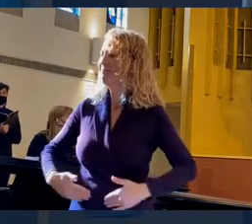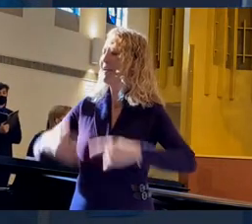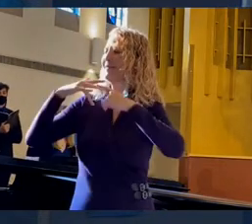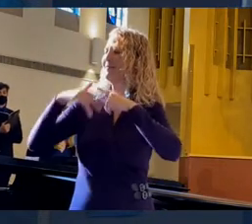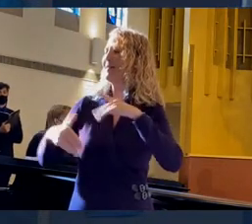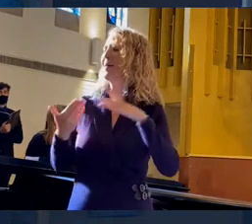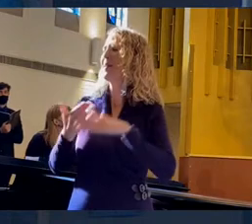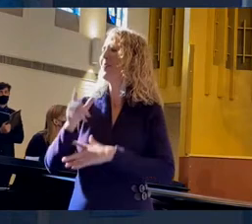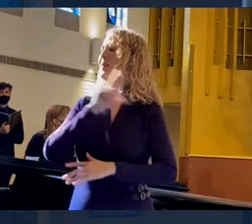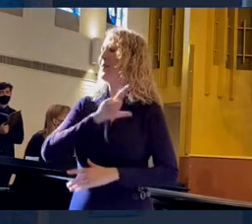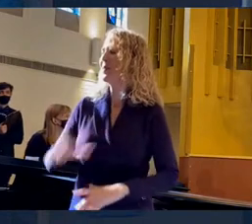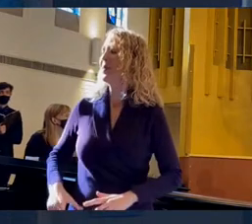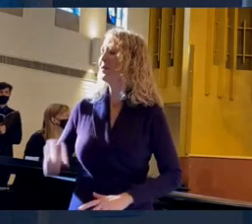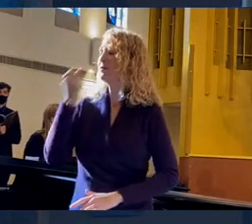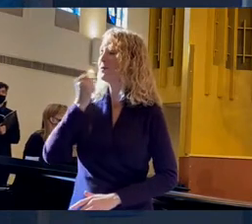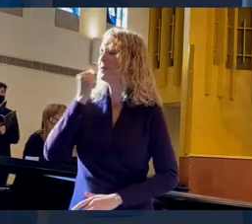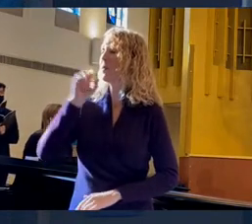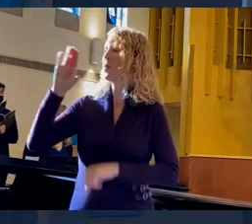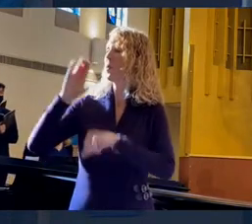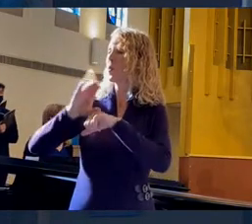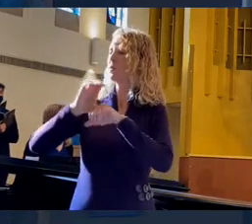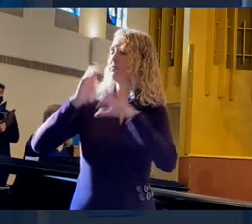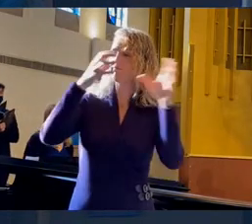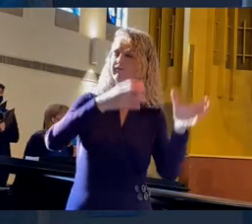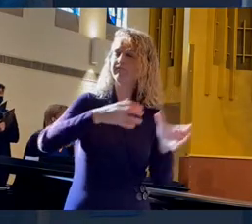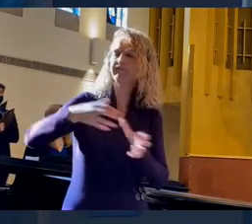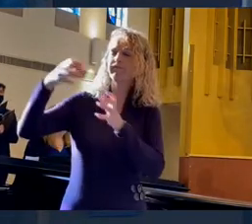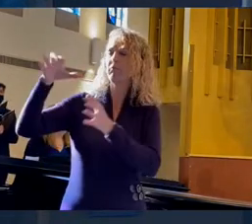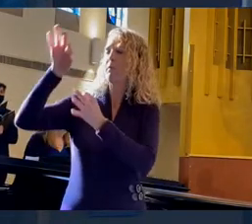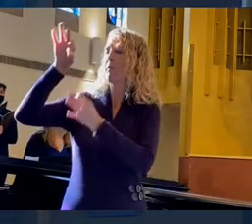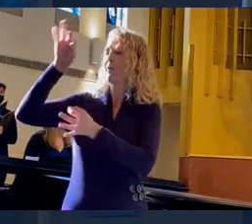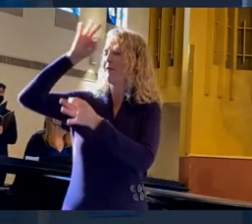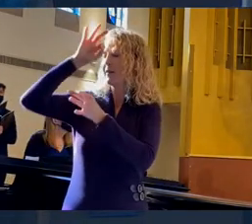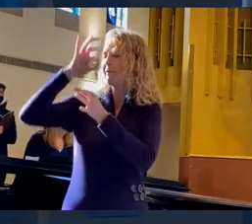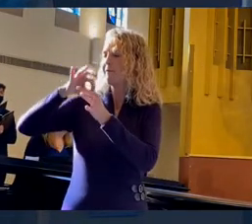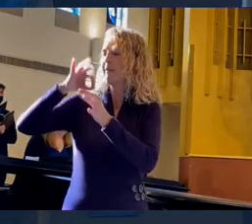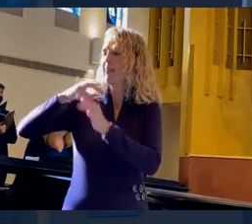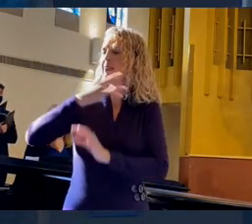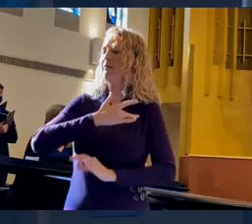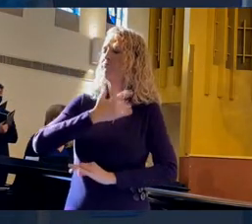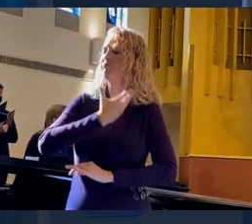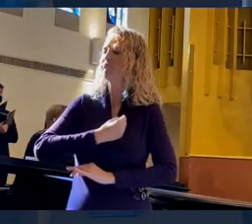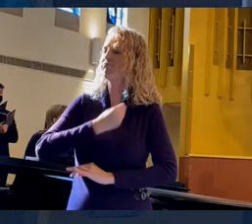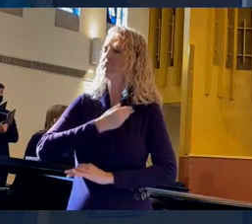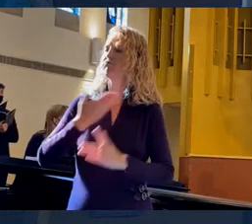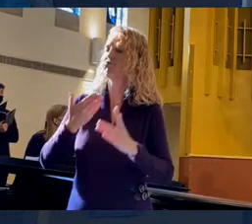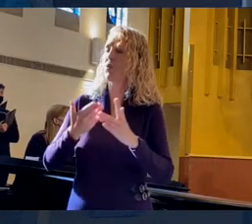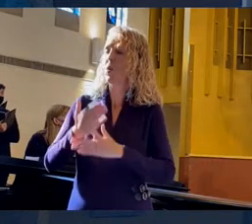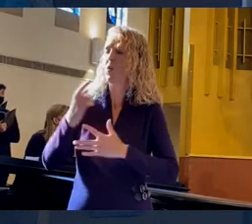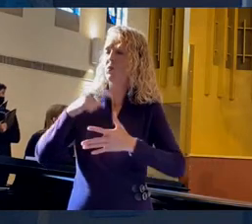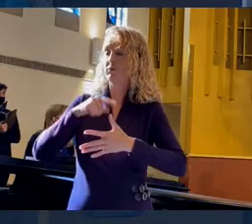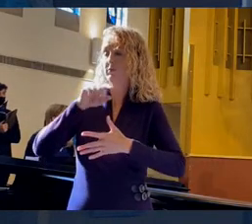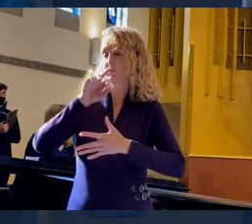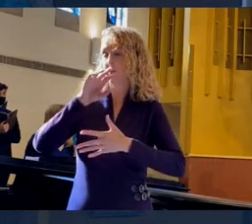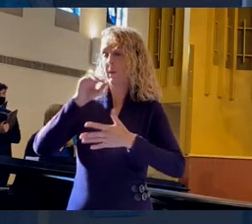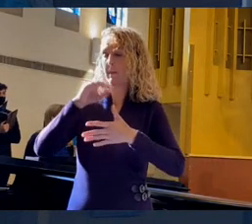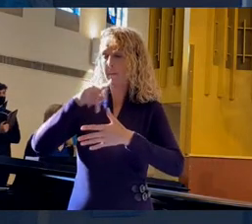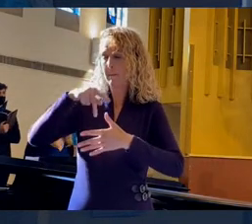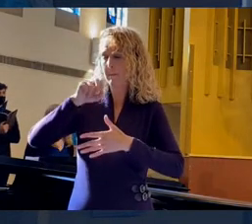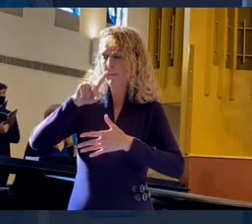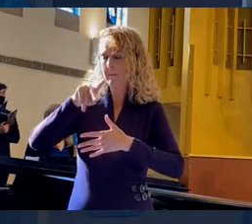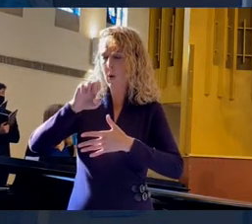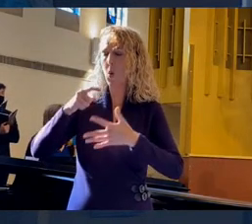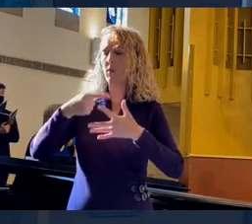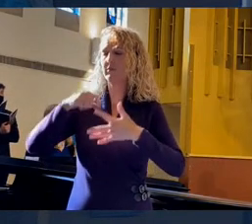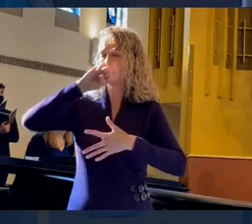communion. Bring your church, O Lord, to perfect faith and charity, together with Francis our Pope, Dennis our Bishop, and all